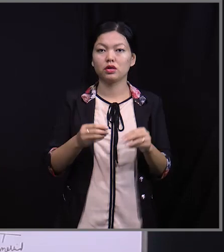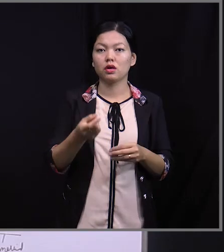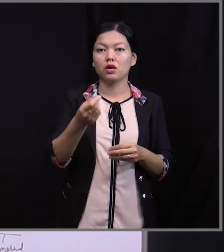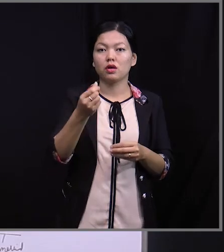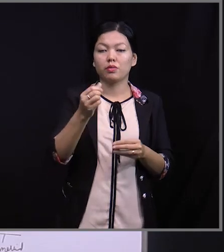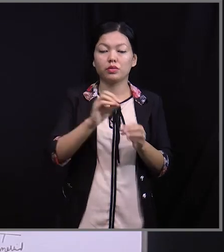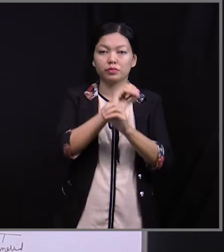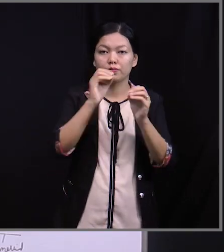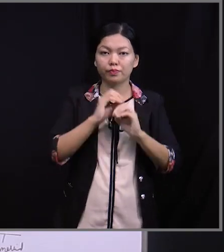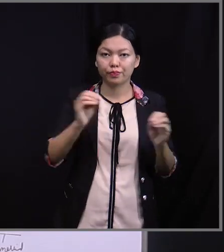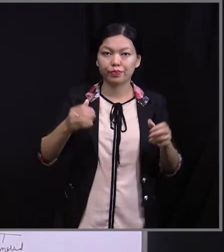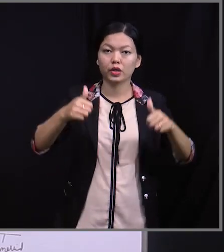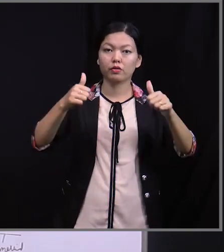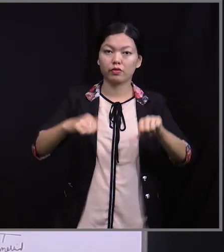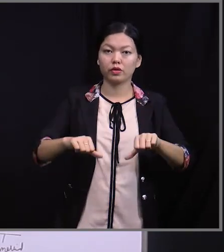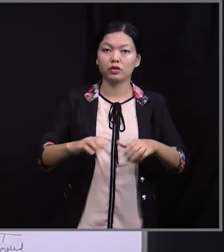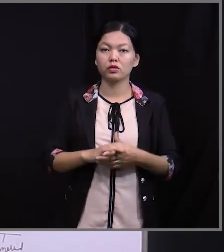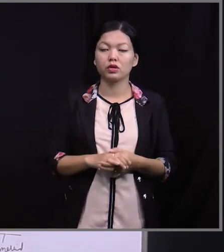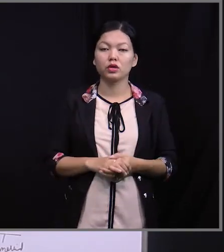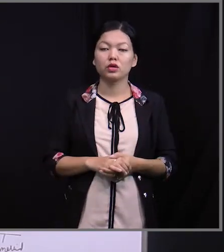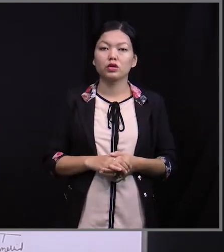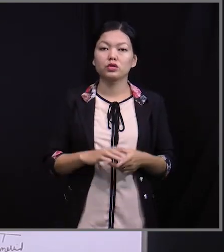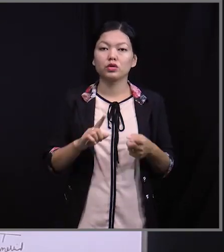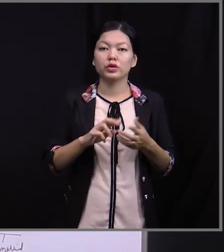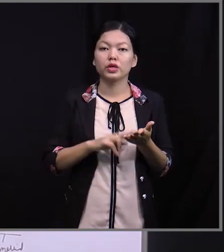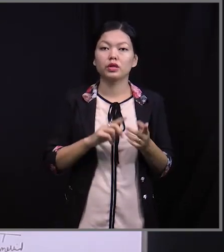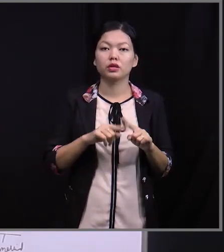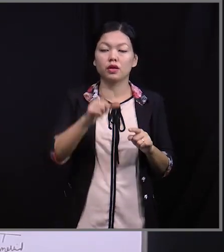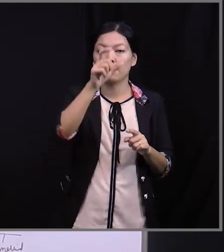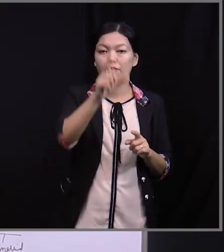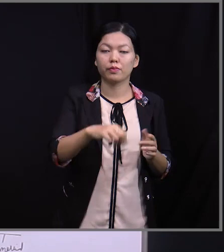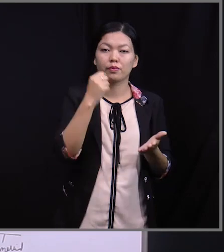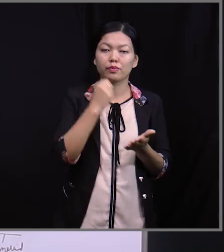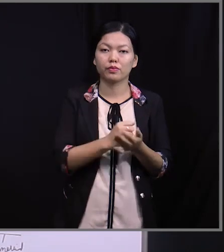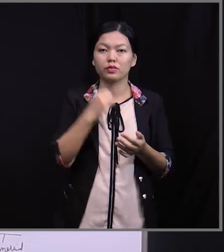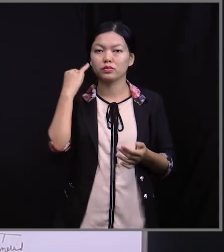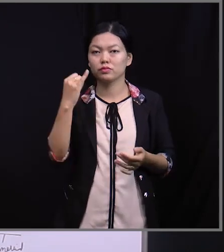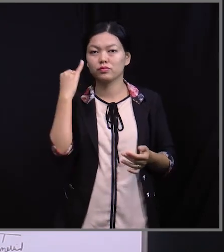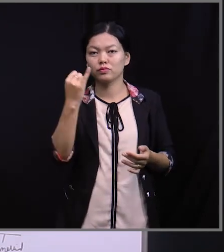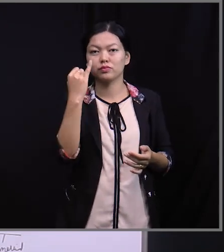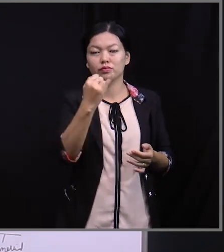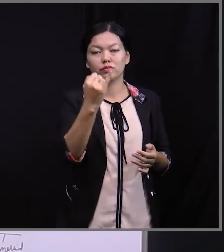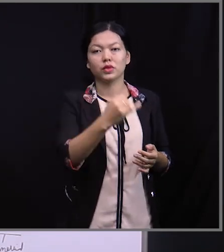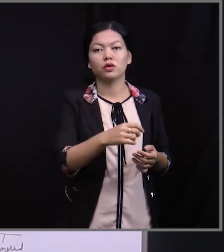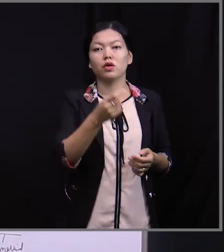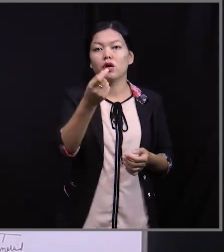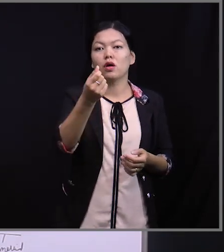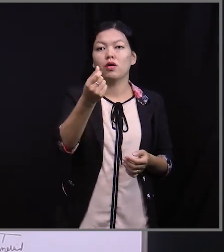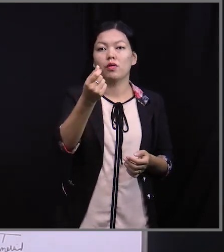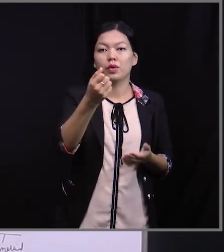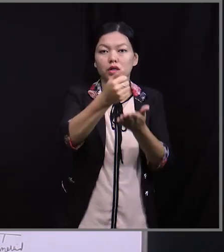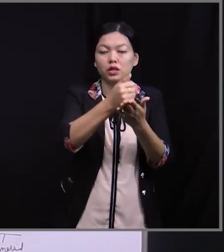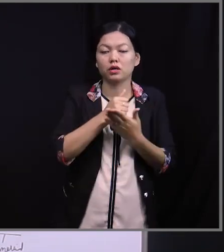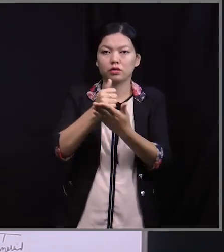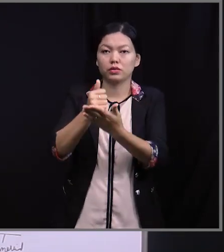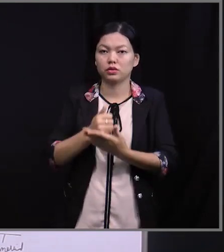should seek the sources of finance. Where will we get the finance? Whether it's going to be internal or from the external sources,